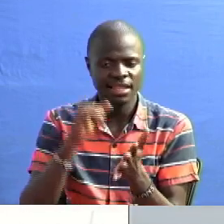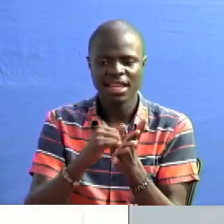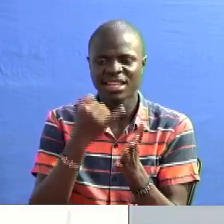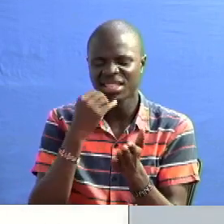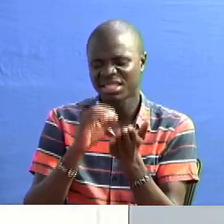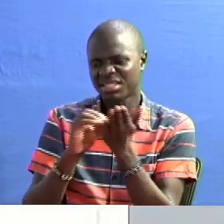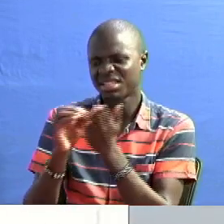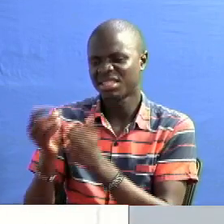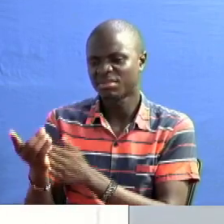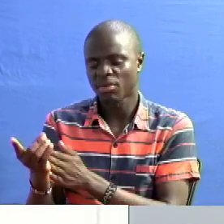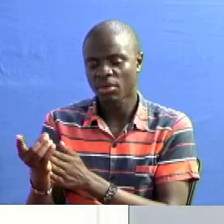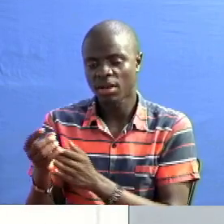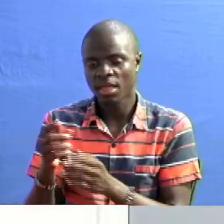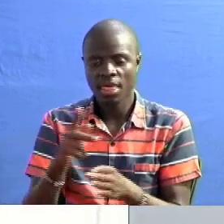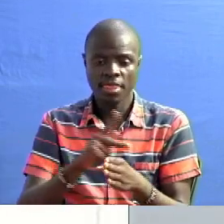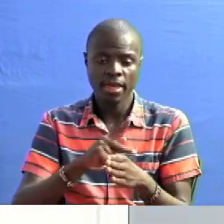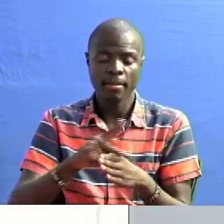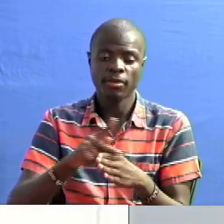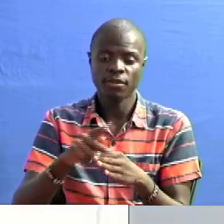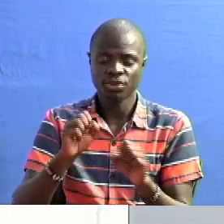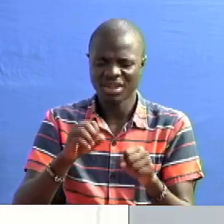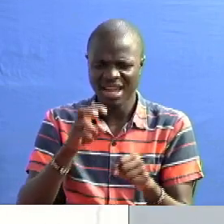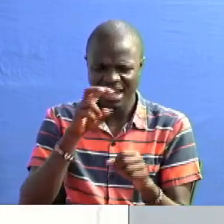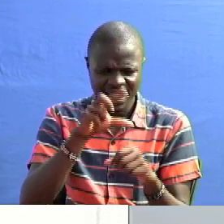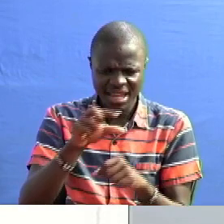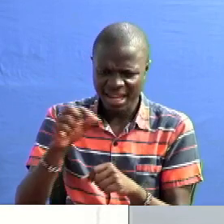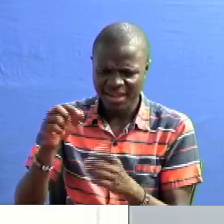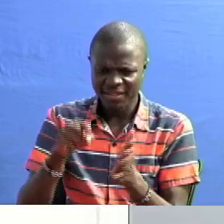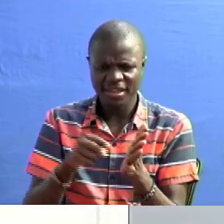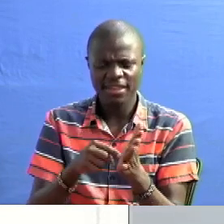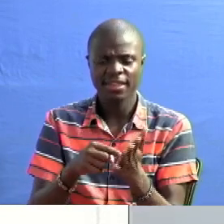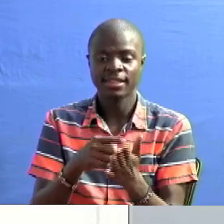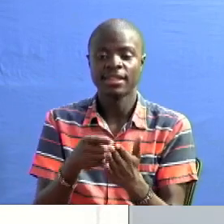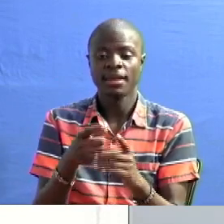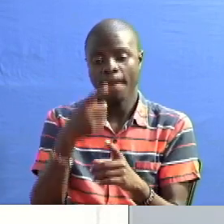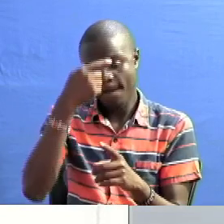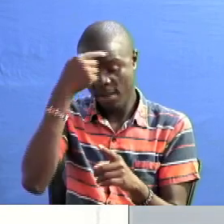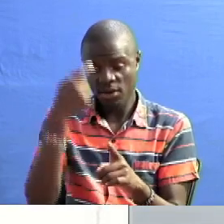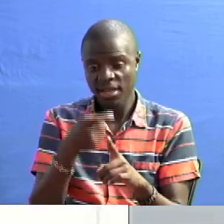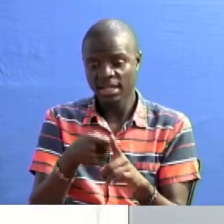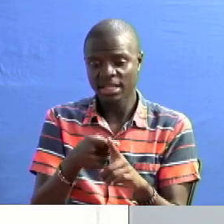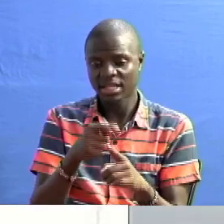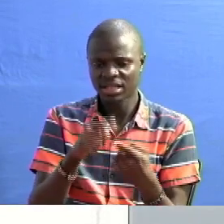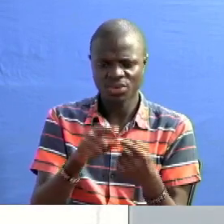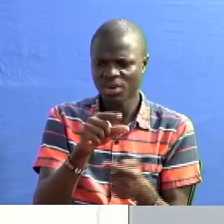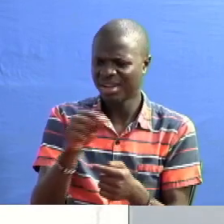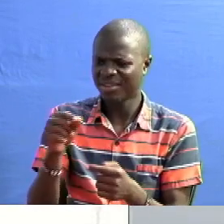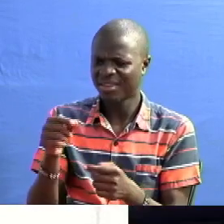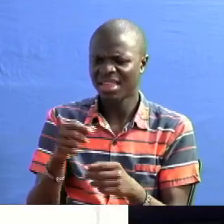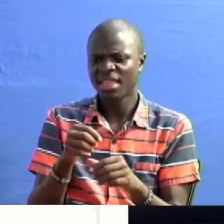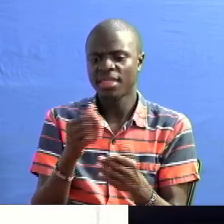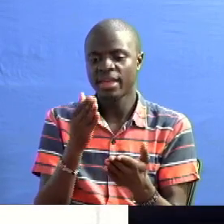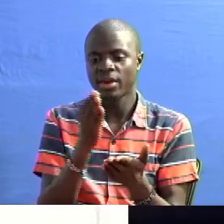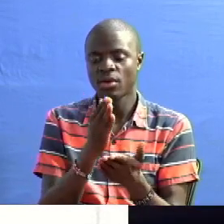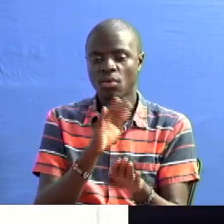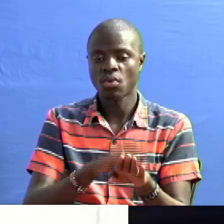a crease on the hand. So the professional is able to identify these things because we are trained to identify the normal versus the abnormal.